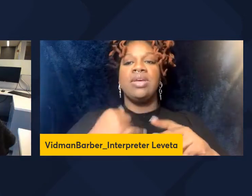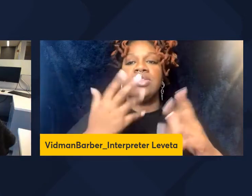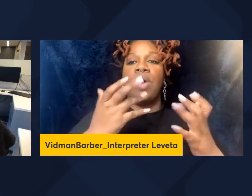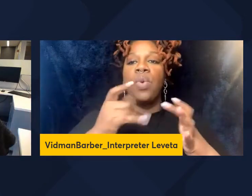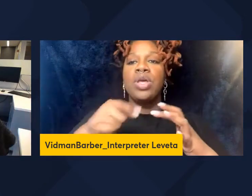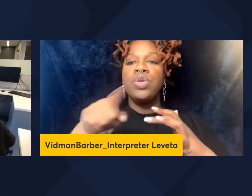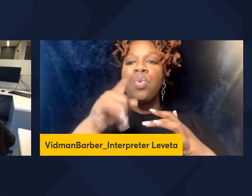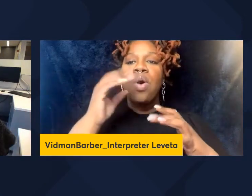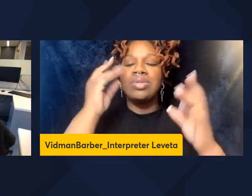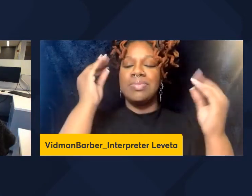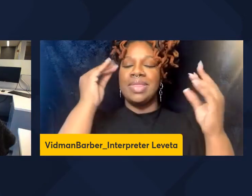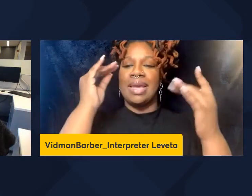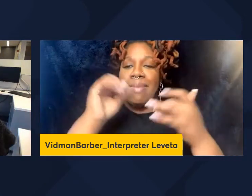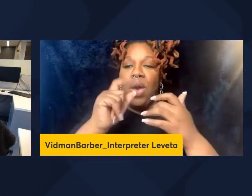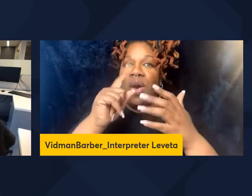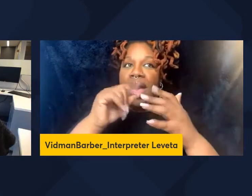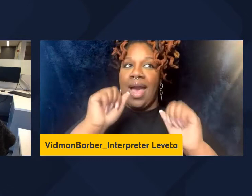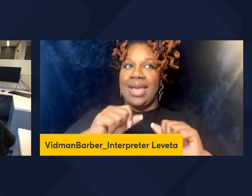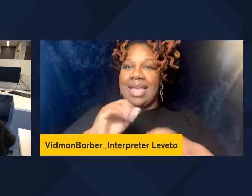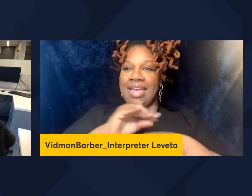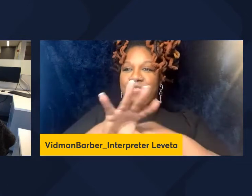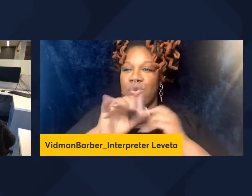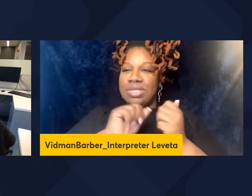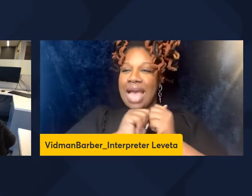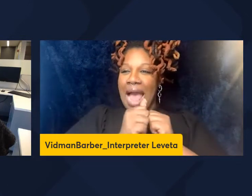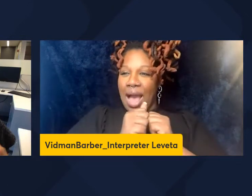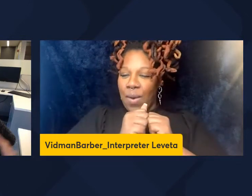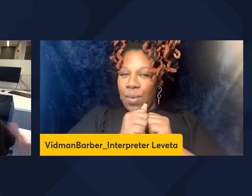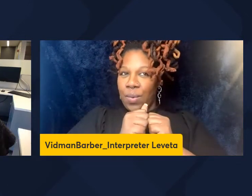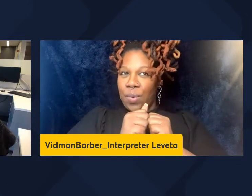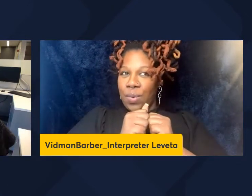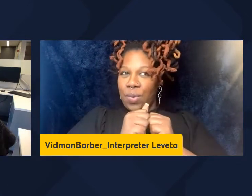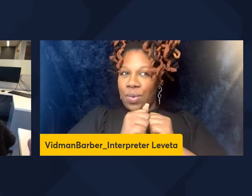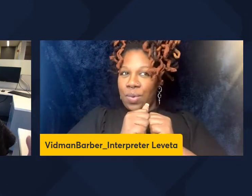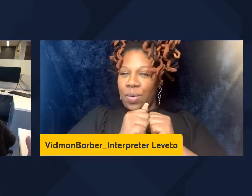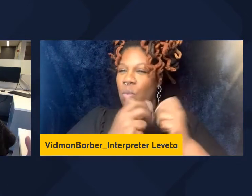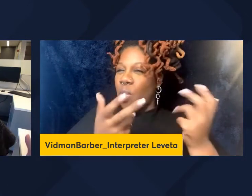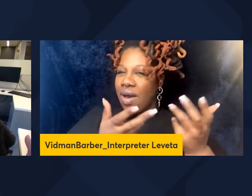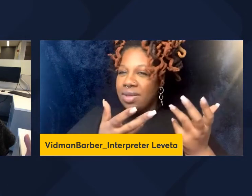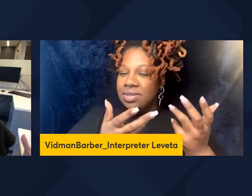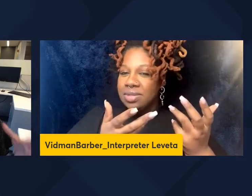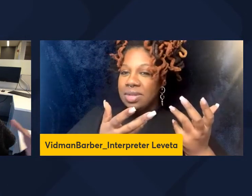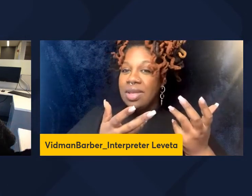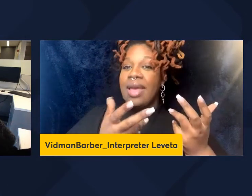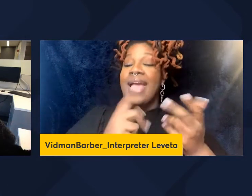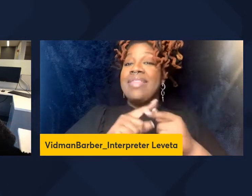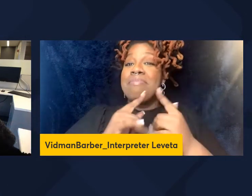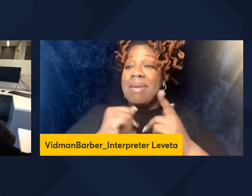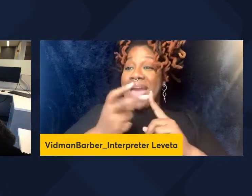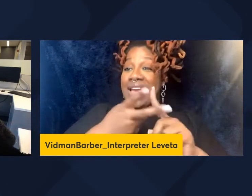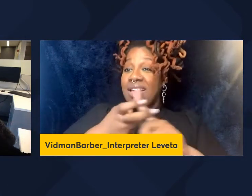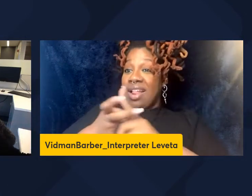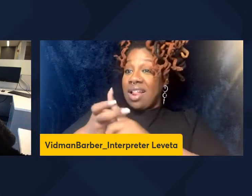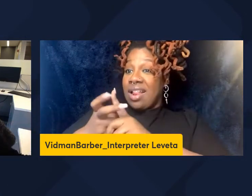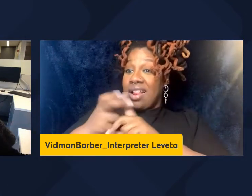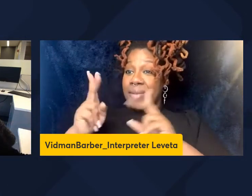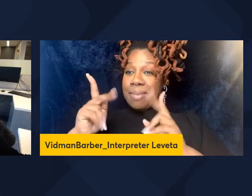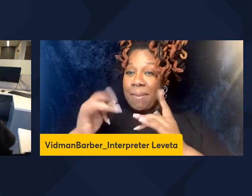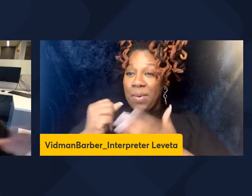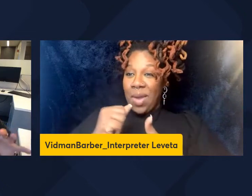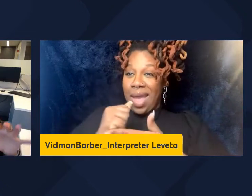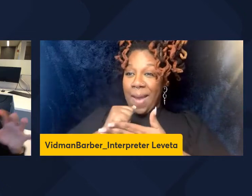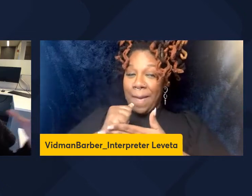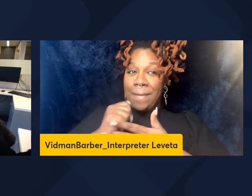What can I influence today? How can I influence it? And maybe can I get some ambassadors who can do it in their spaces as